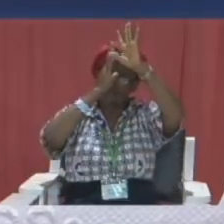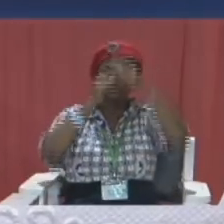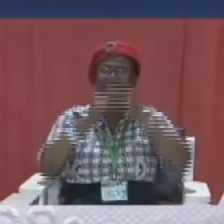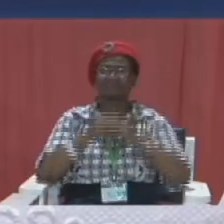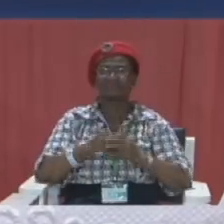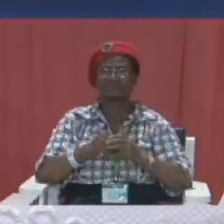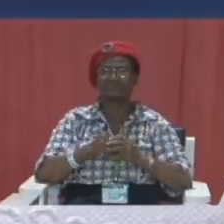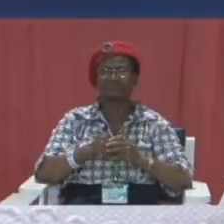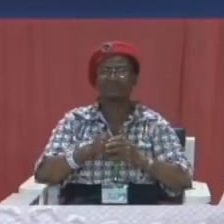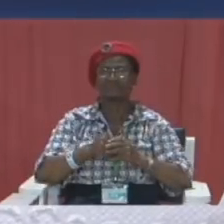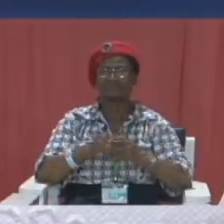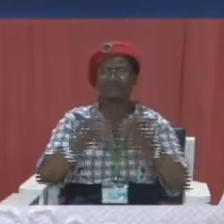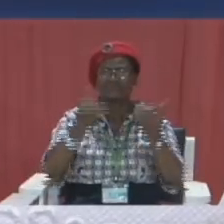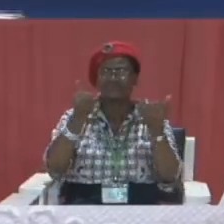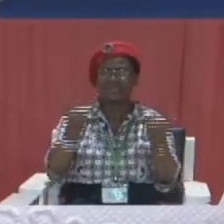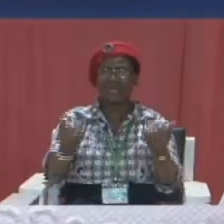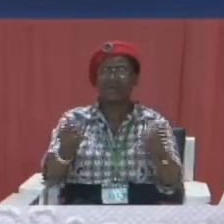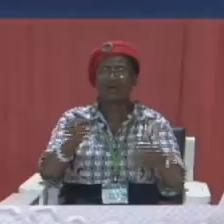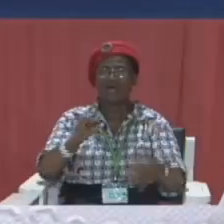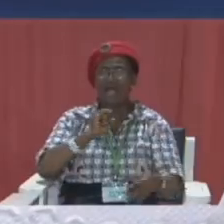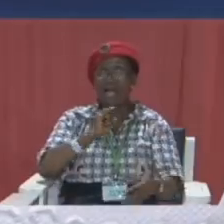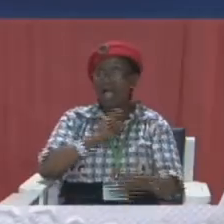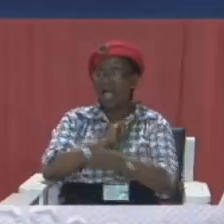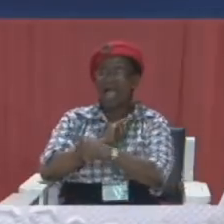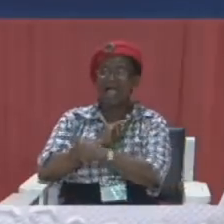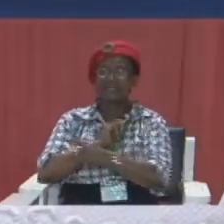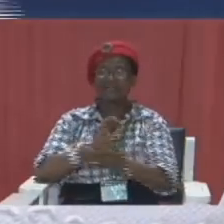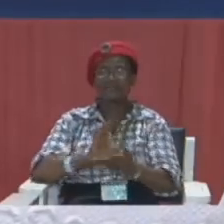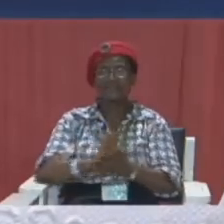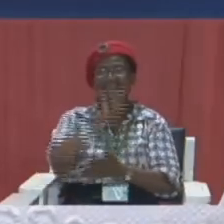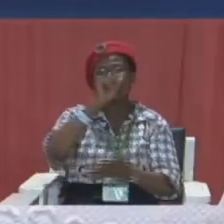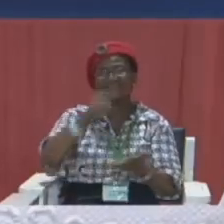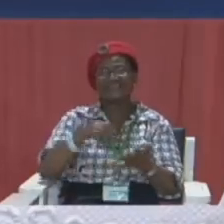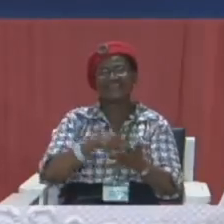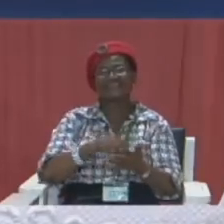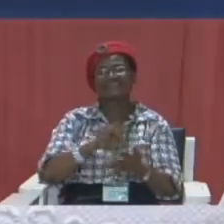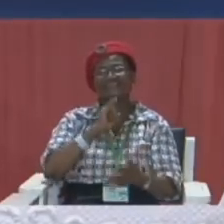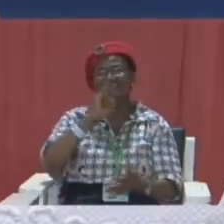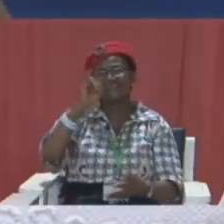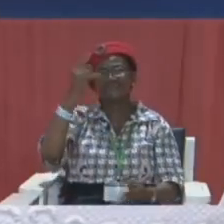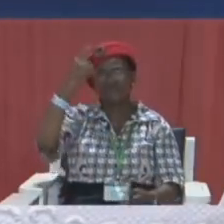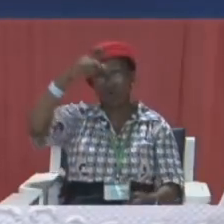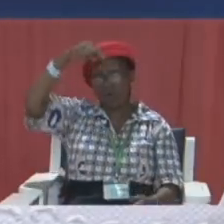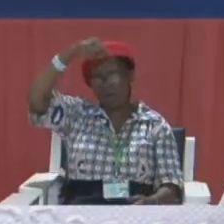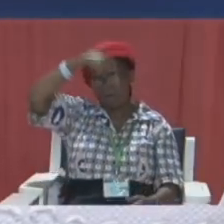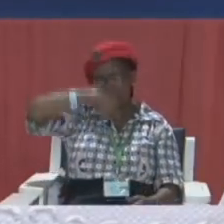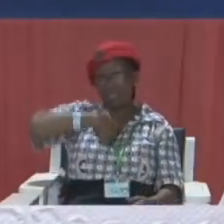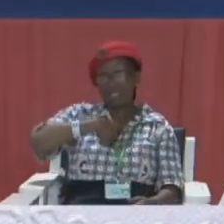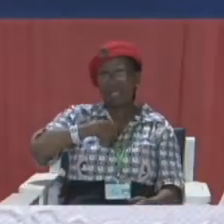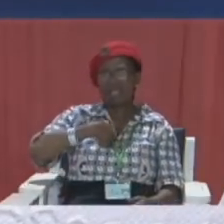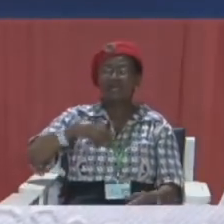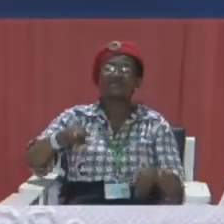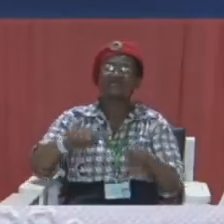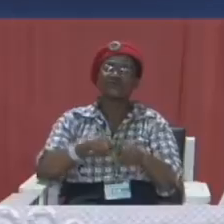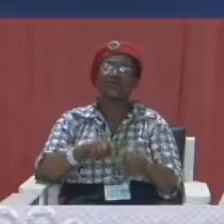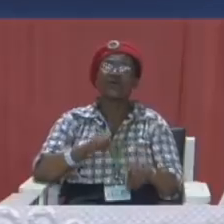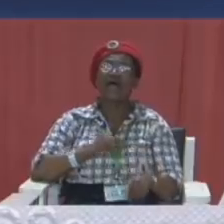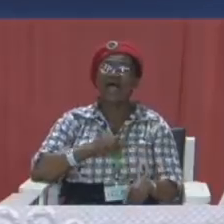now I believe this is for me. So I say, yes, Lord, before I